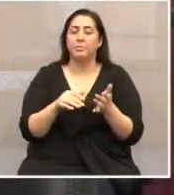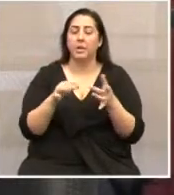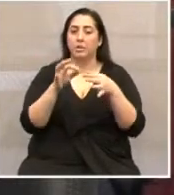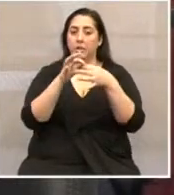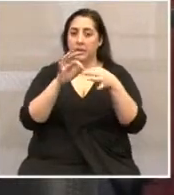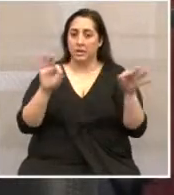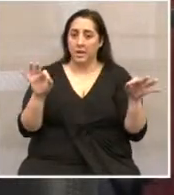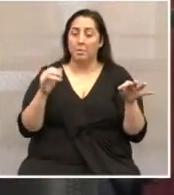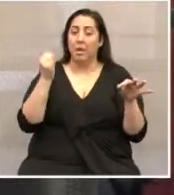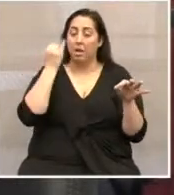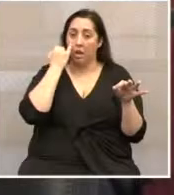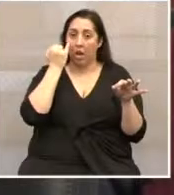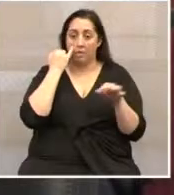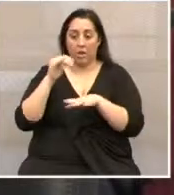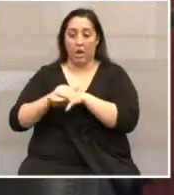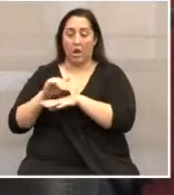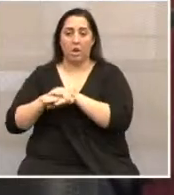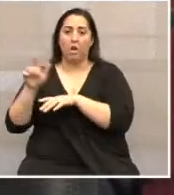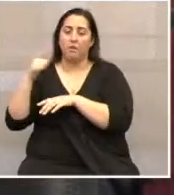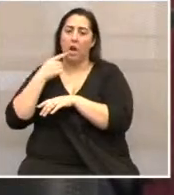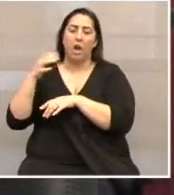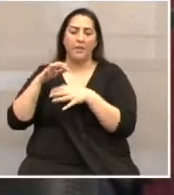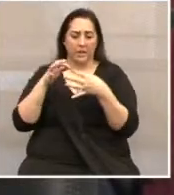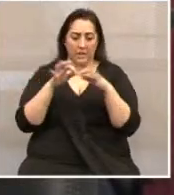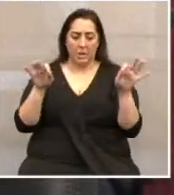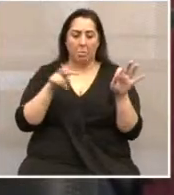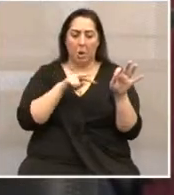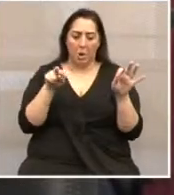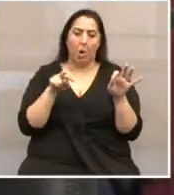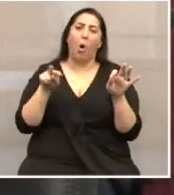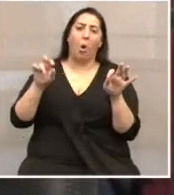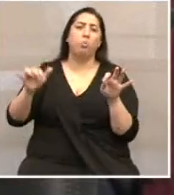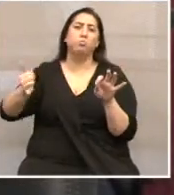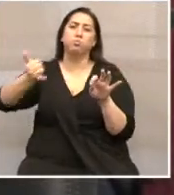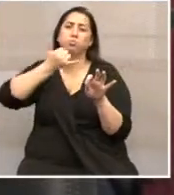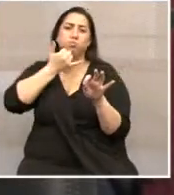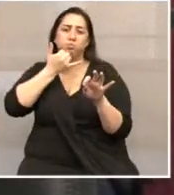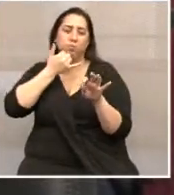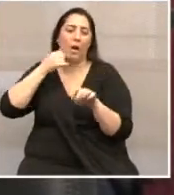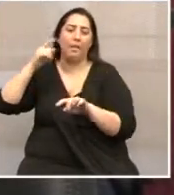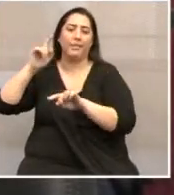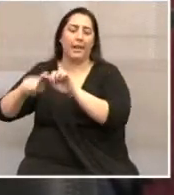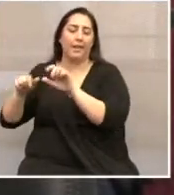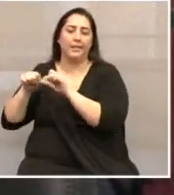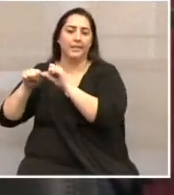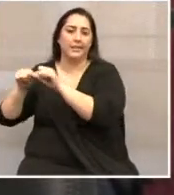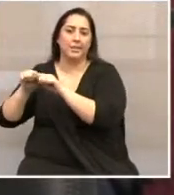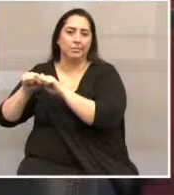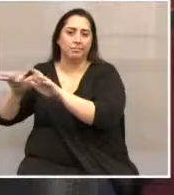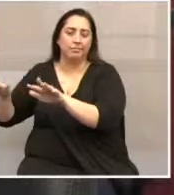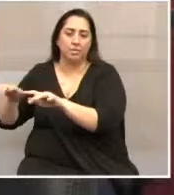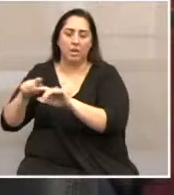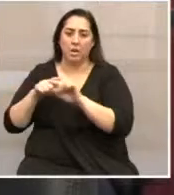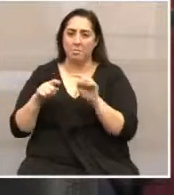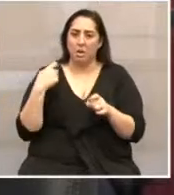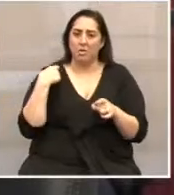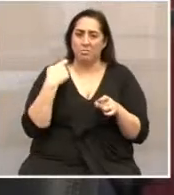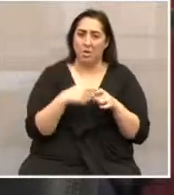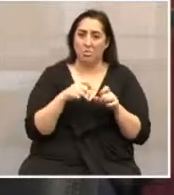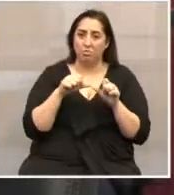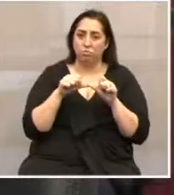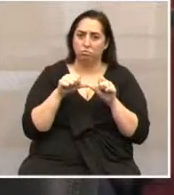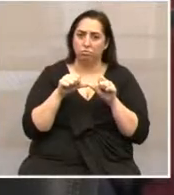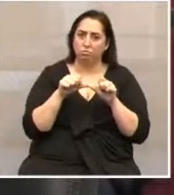have been debunked in English and have stopped circulating in English mainstream media.